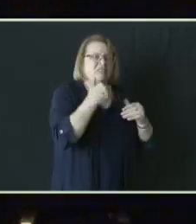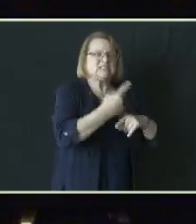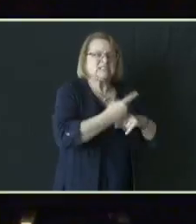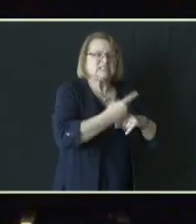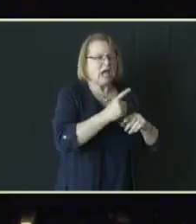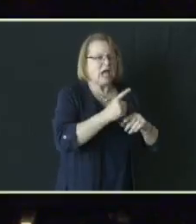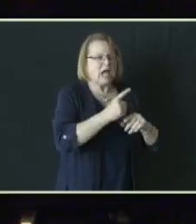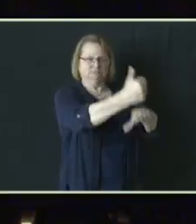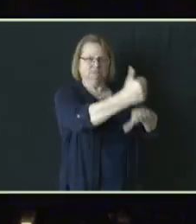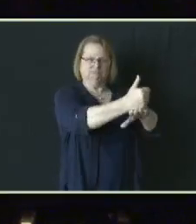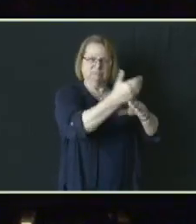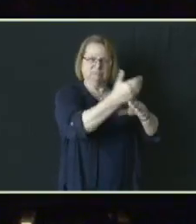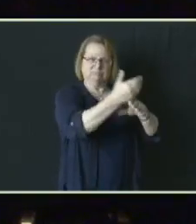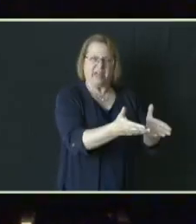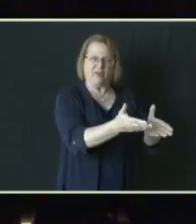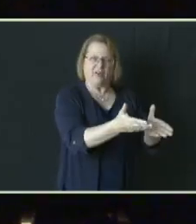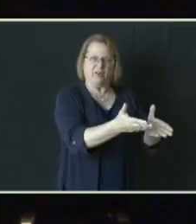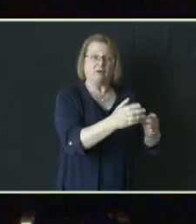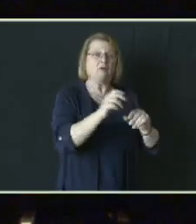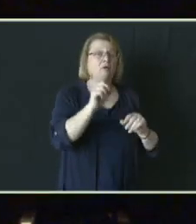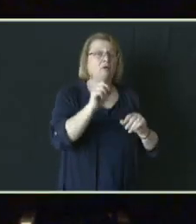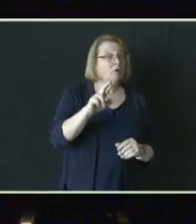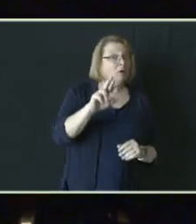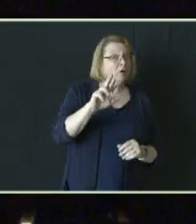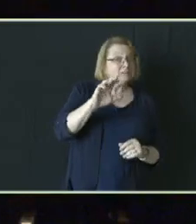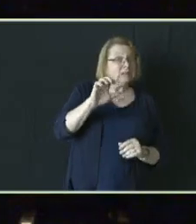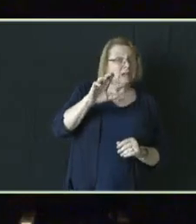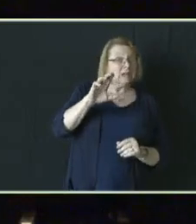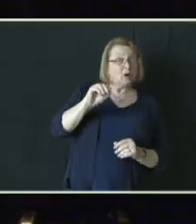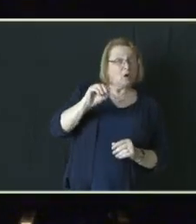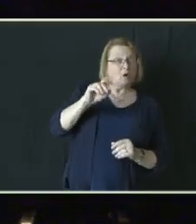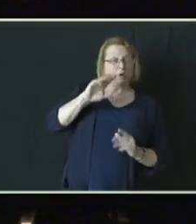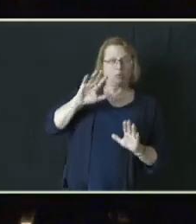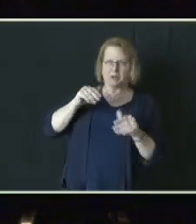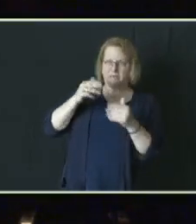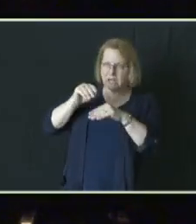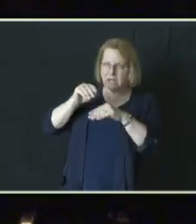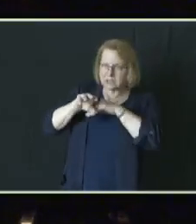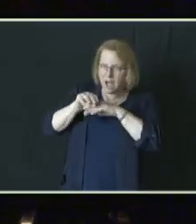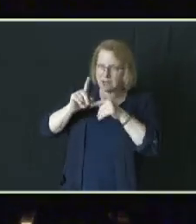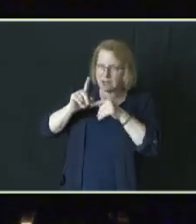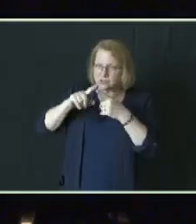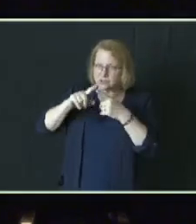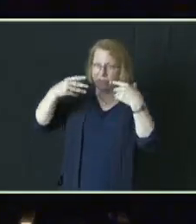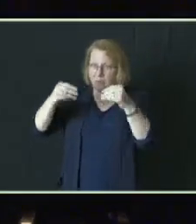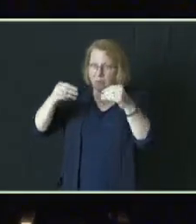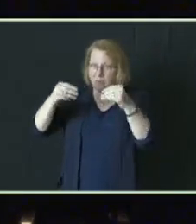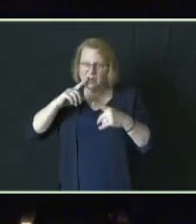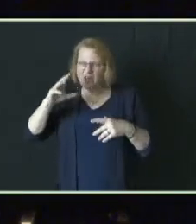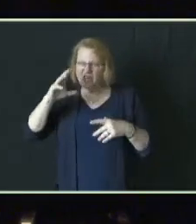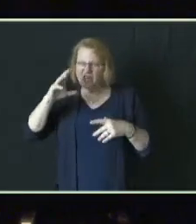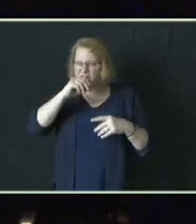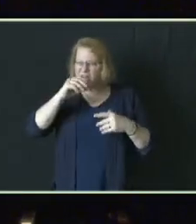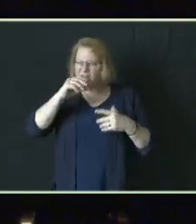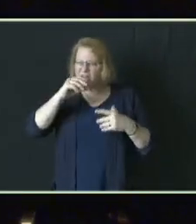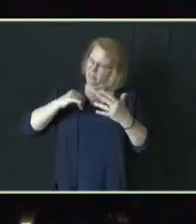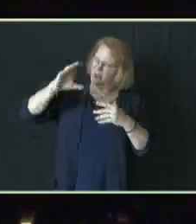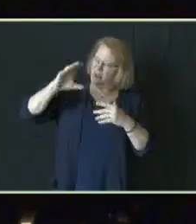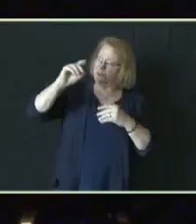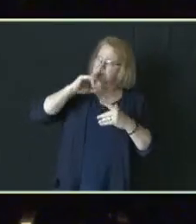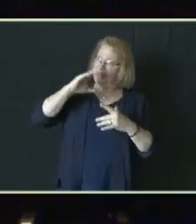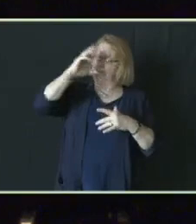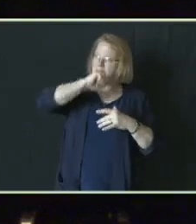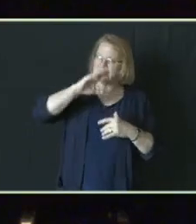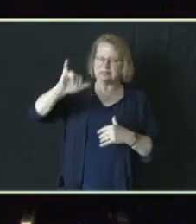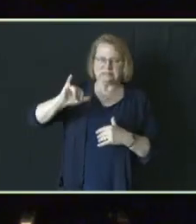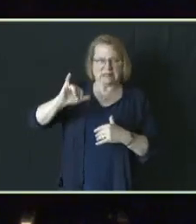when a CEO provides EPS guidance to the capital markets and the company misses those expectations. When enough of